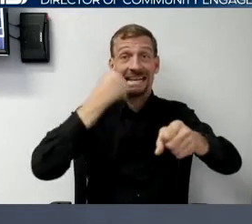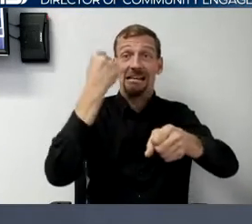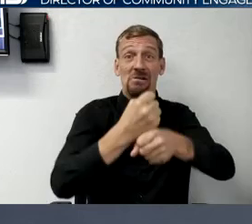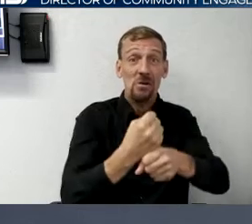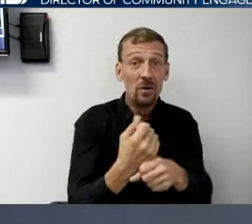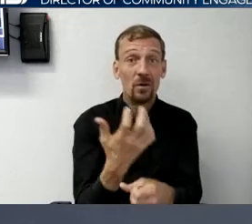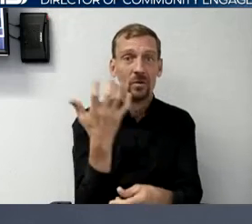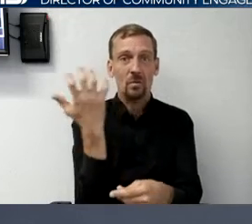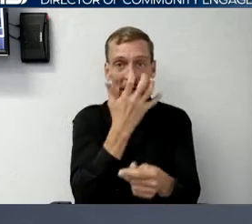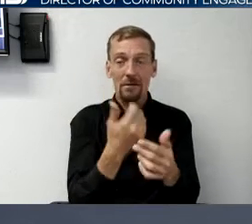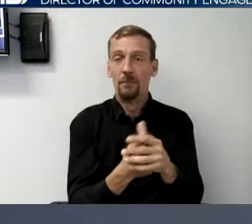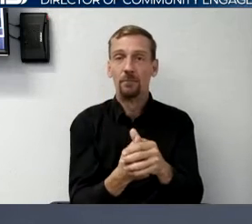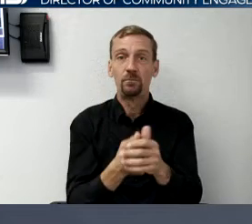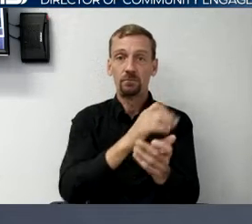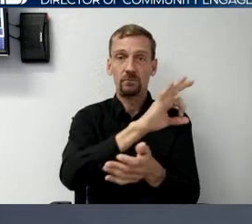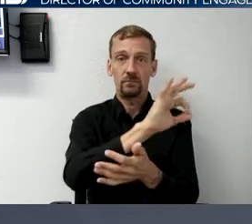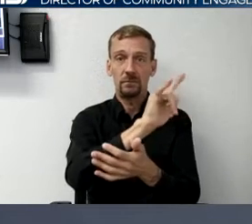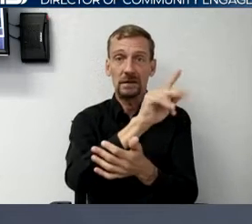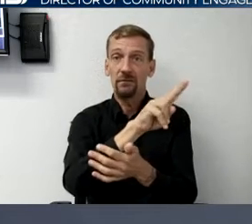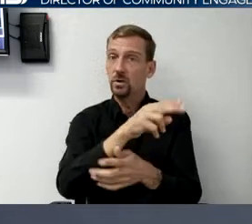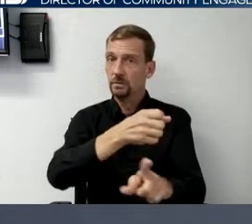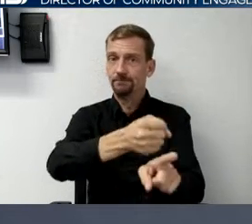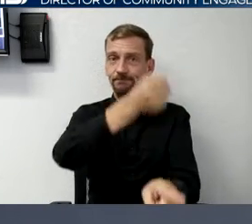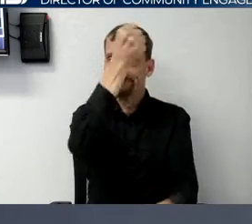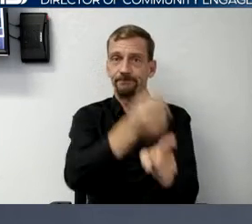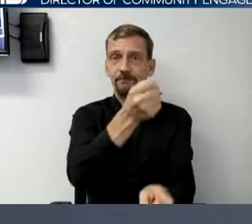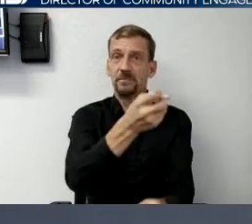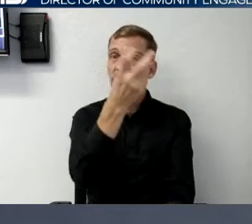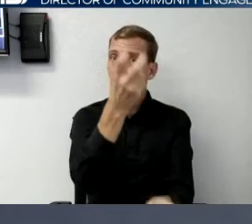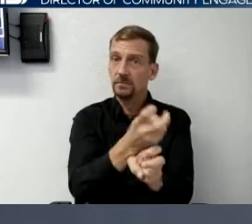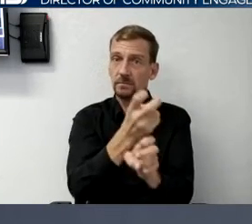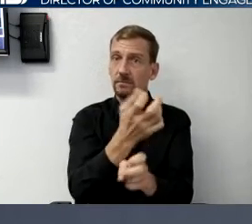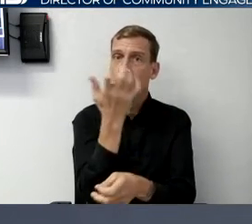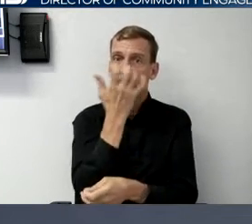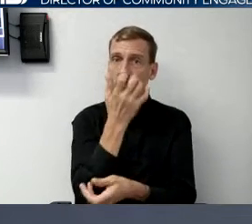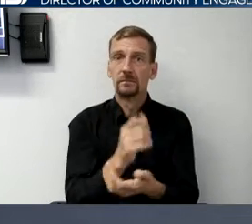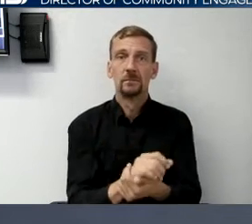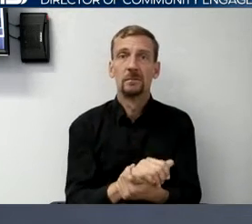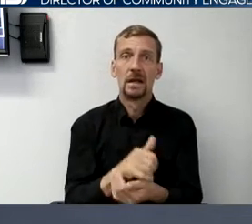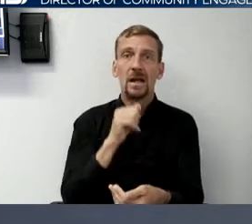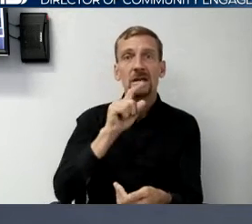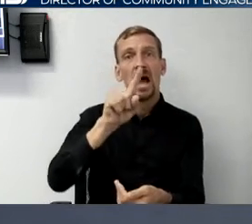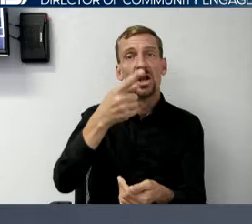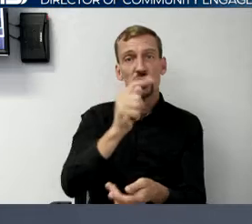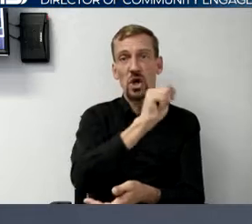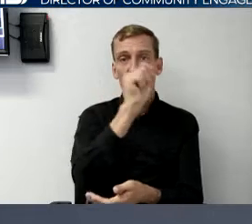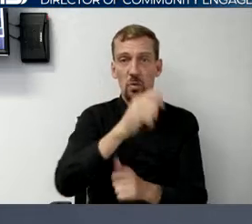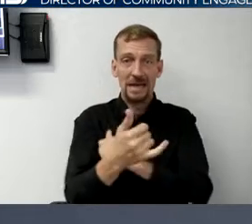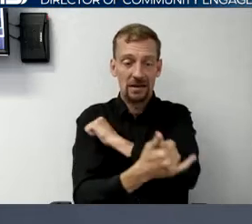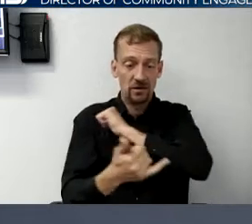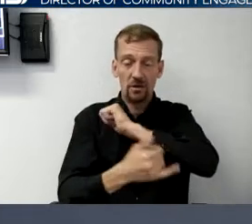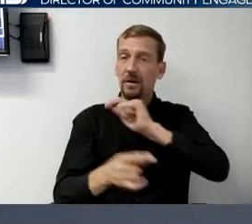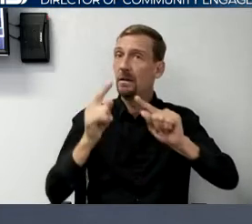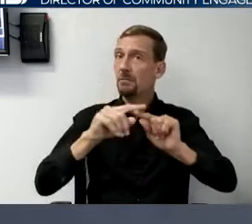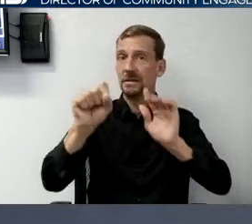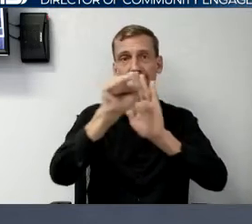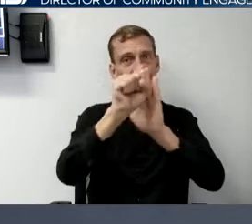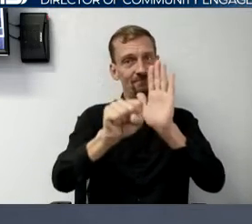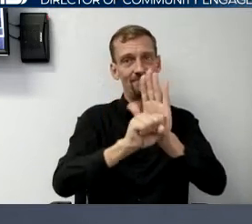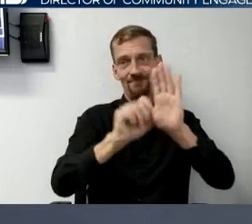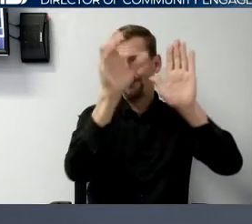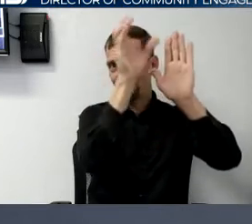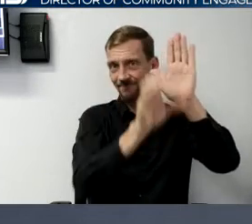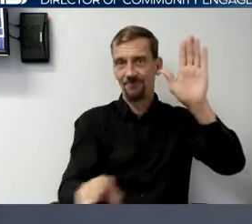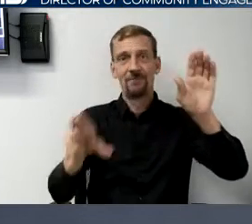period. The flu definitely hit really, really hard, not just in Tulare County, but statewide and